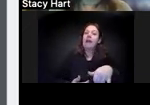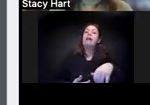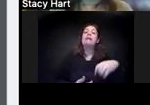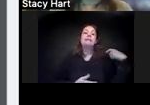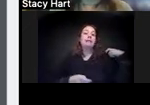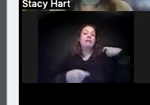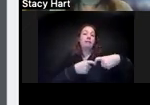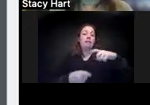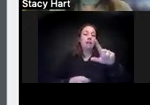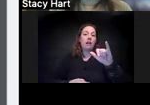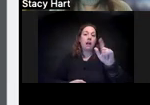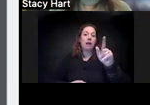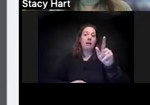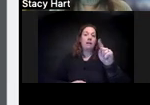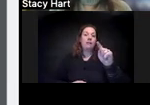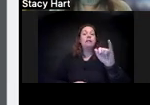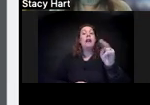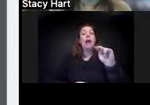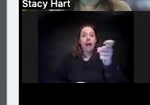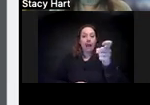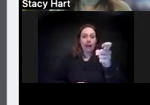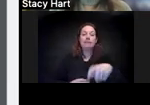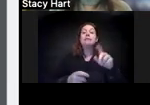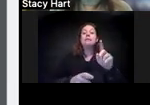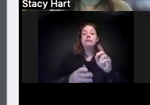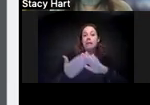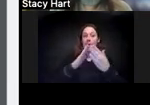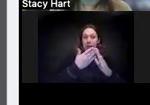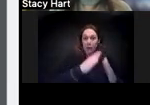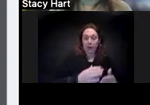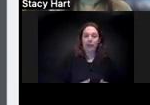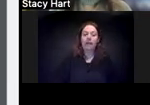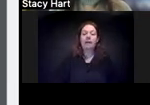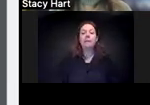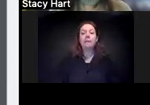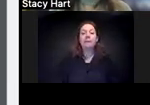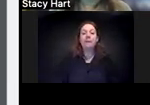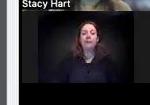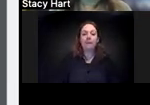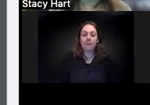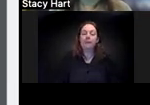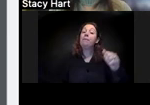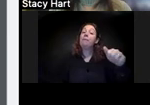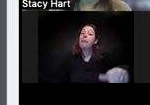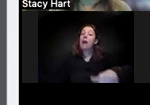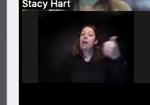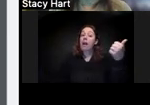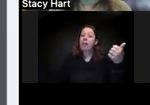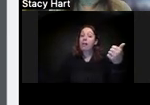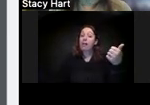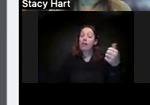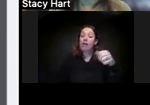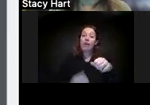an auxiliary aid that could allow someone to participate. Another aid